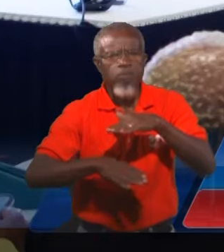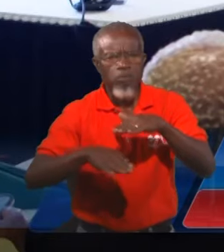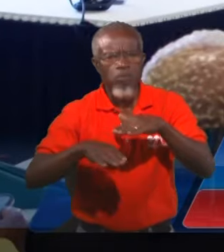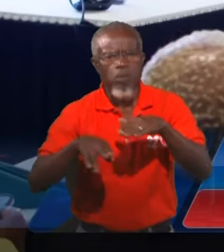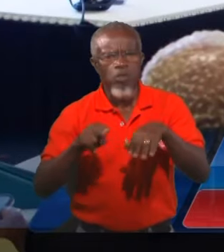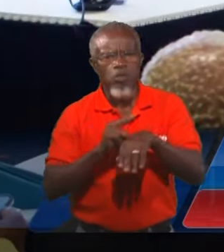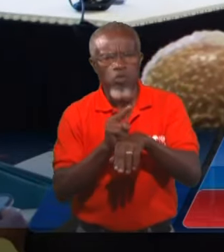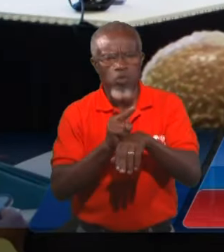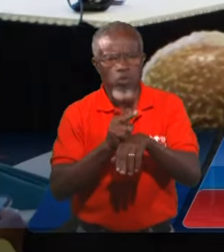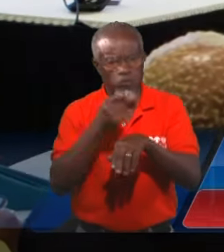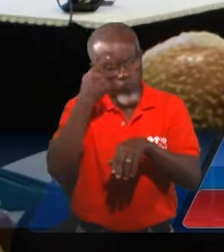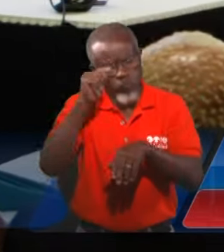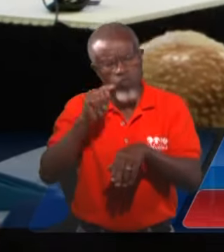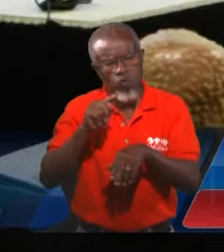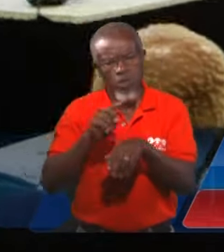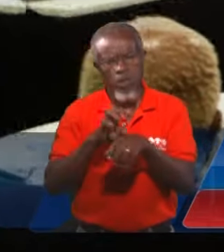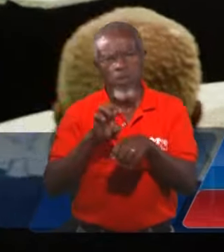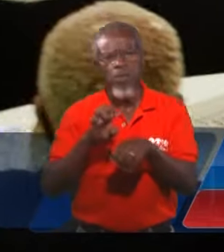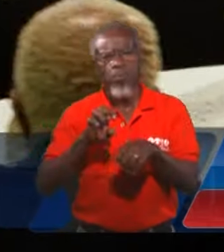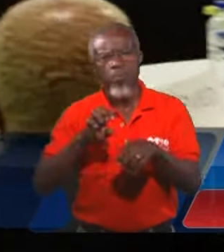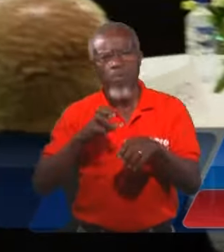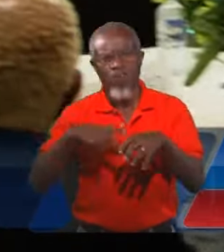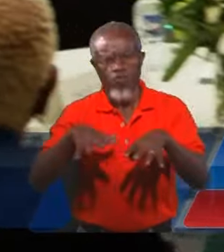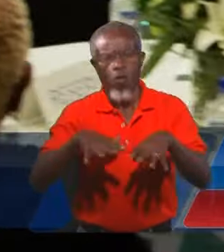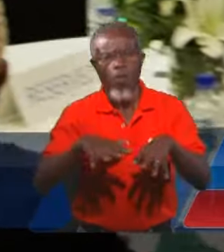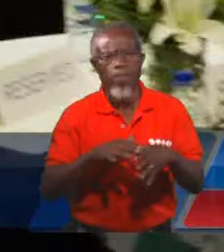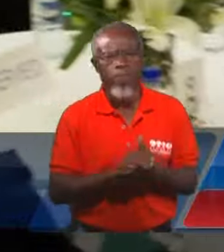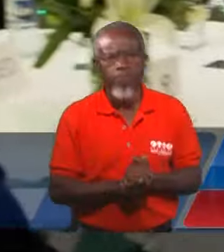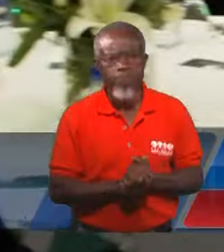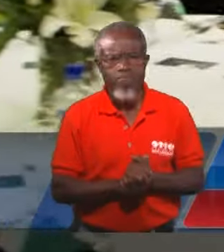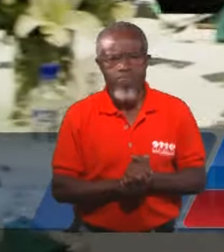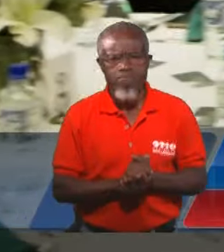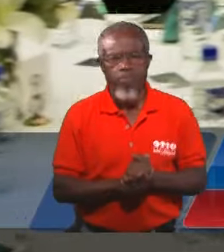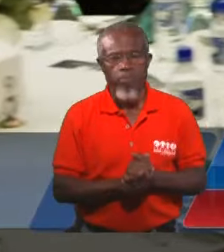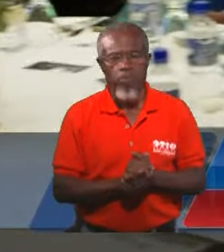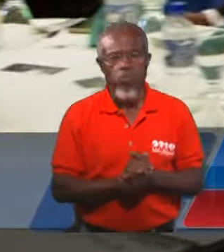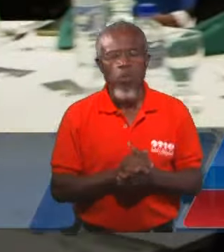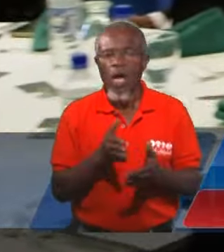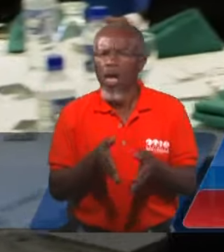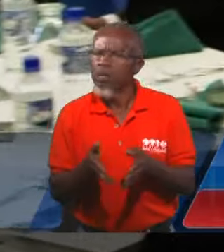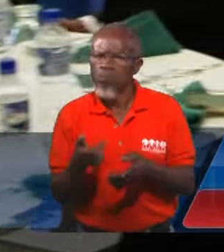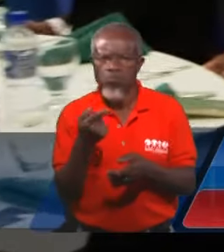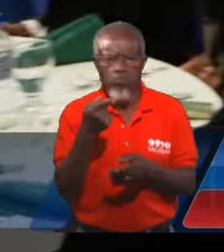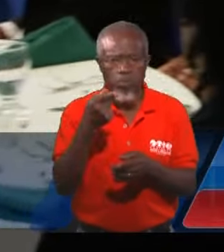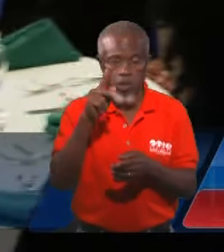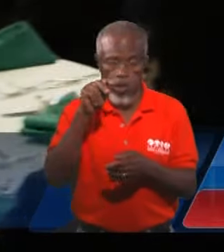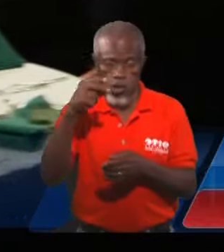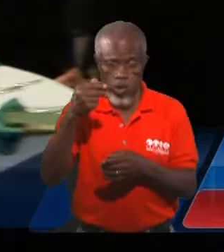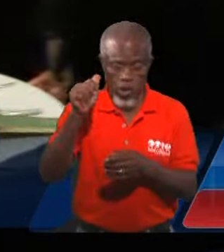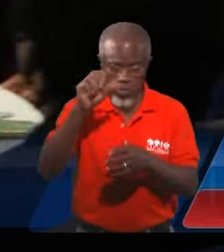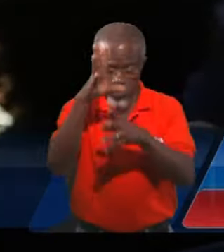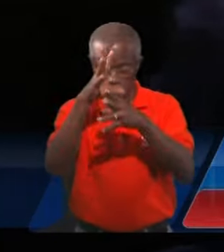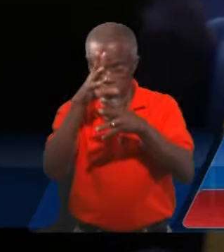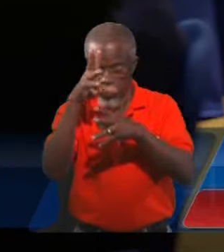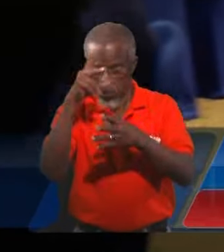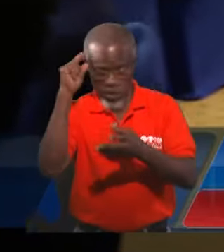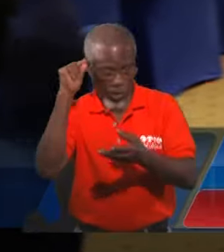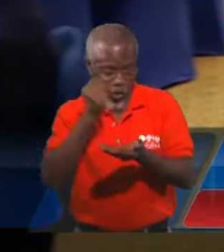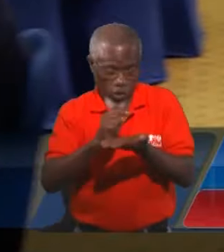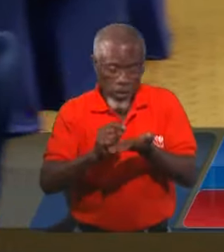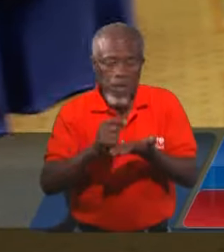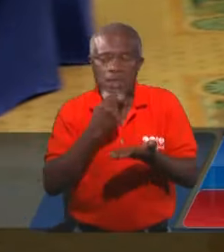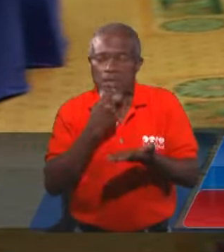platform. Chief Secretary Augustine urged public servants to embrace the new technology. As he informed, continuous training will take